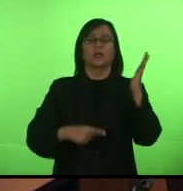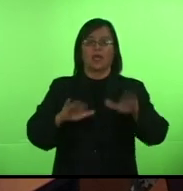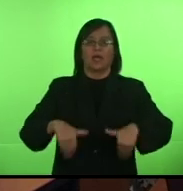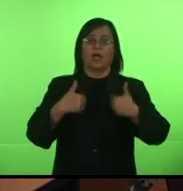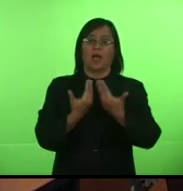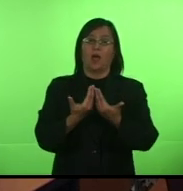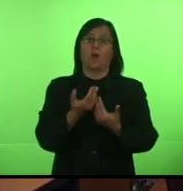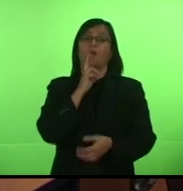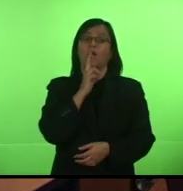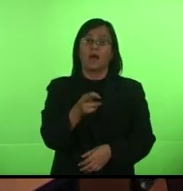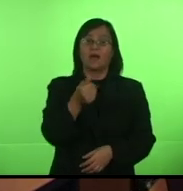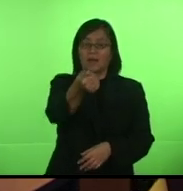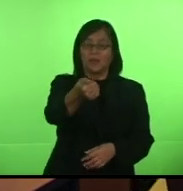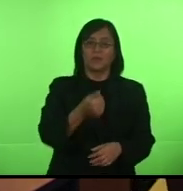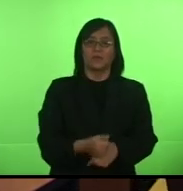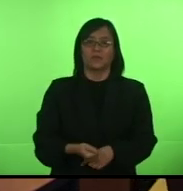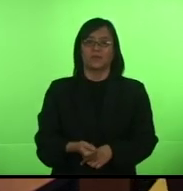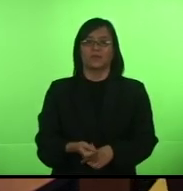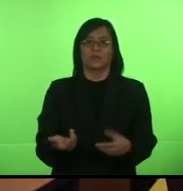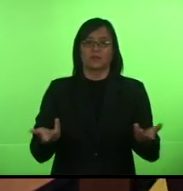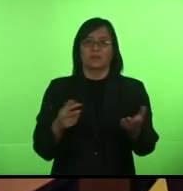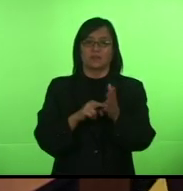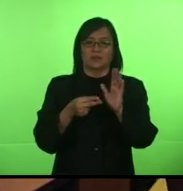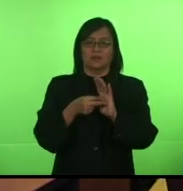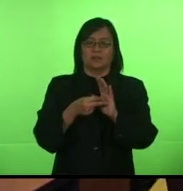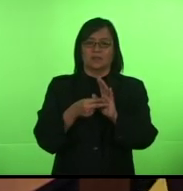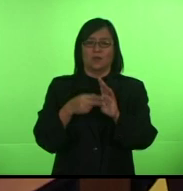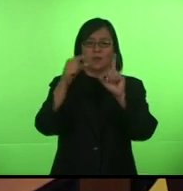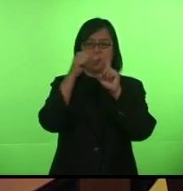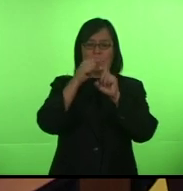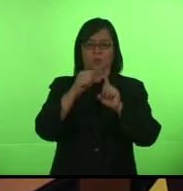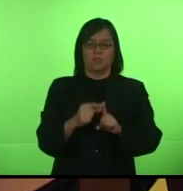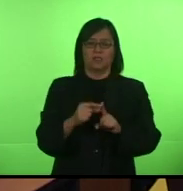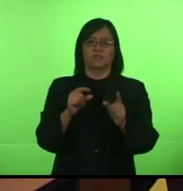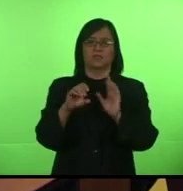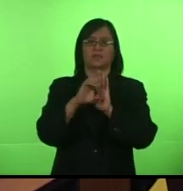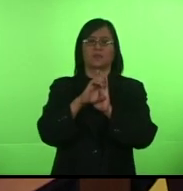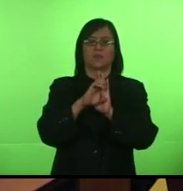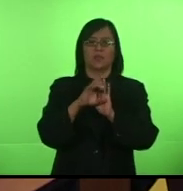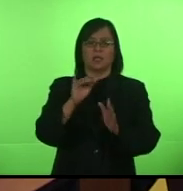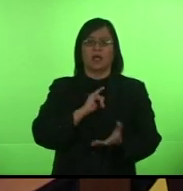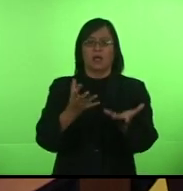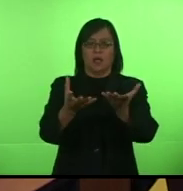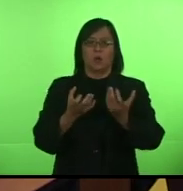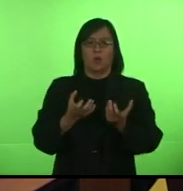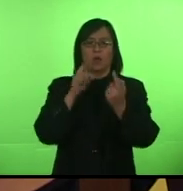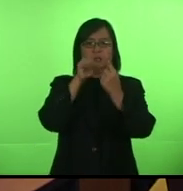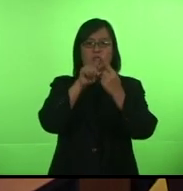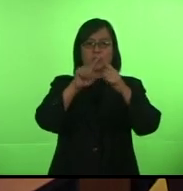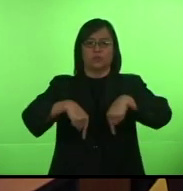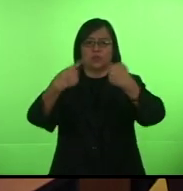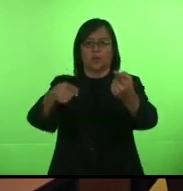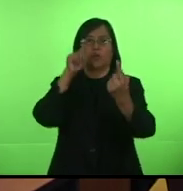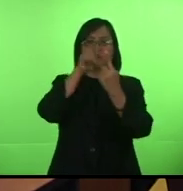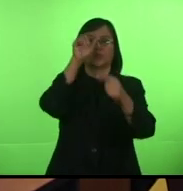how are you? Okay? So, this sometimes, those words, sometimes, for example, to. I want to go to